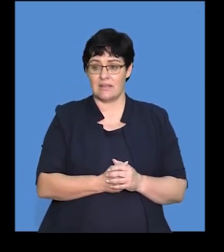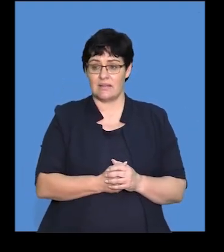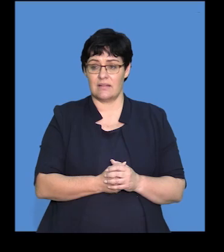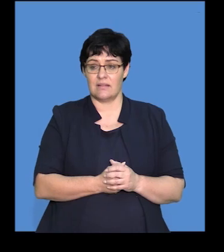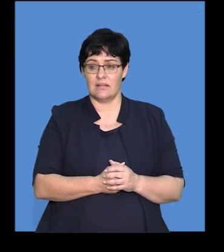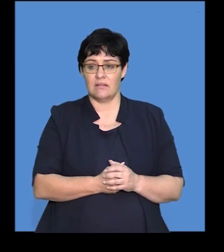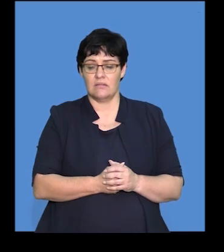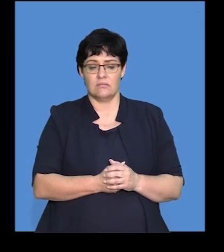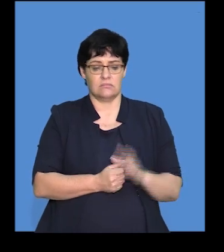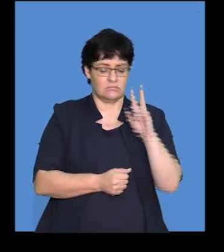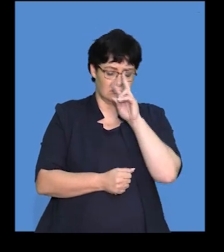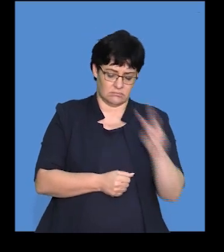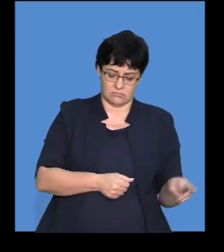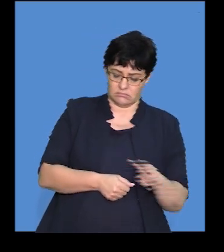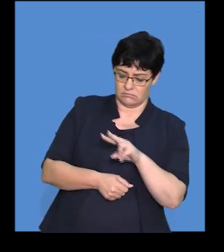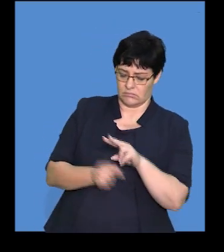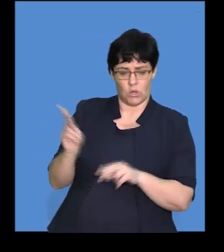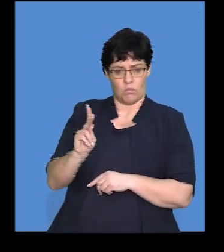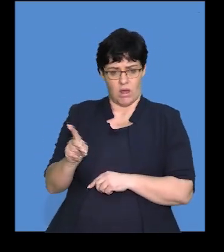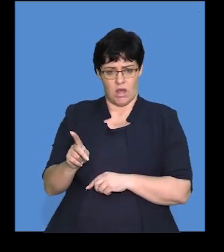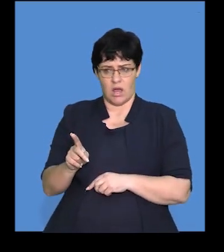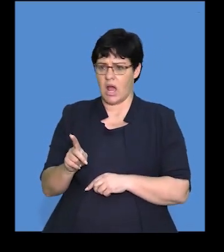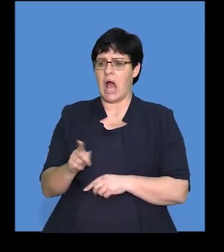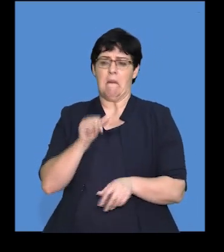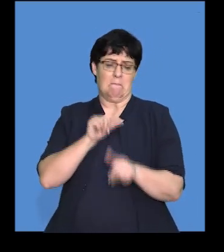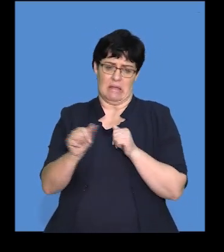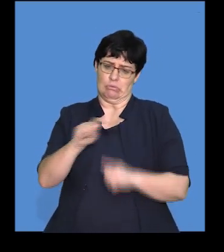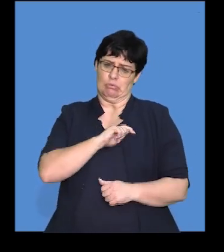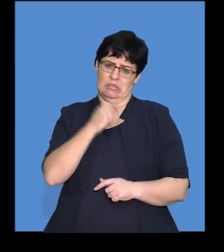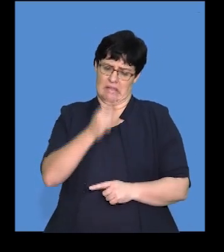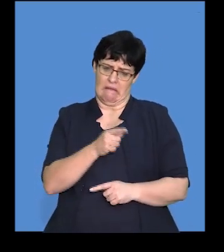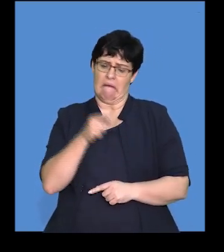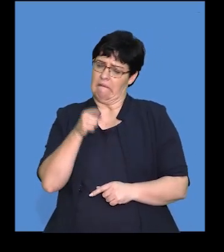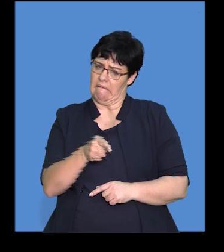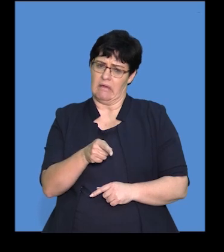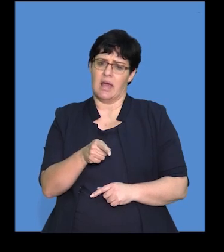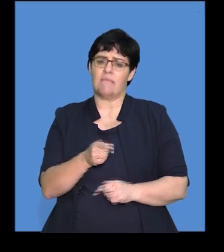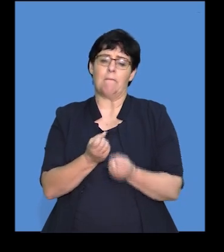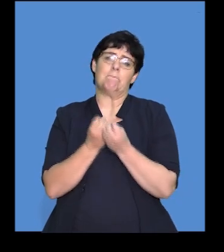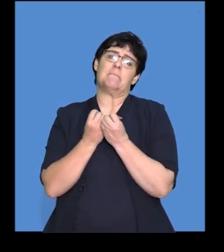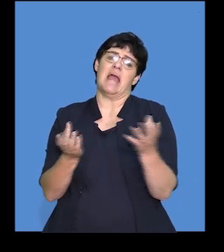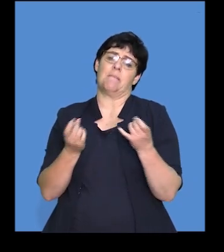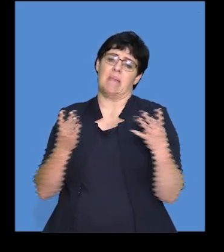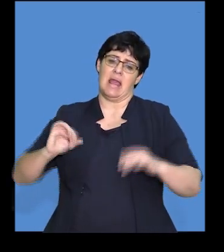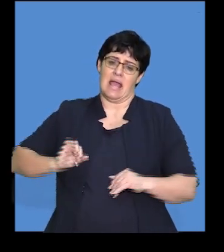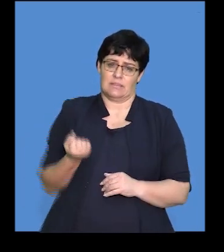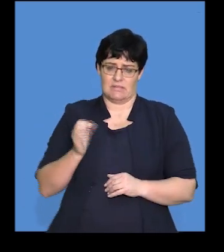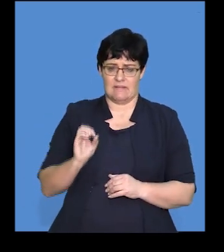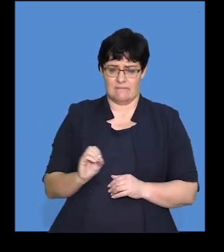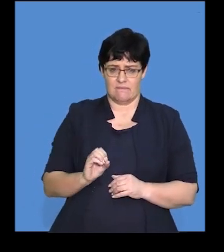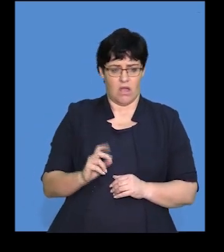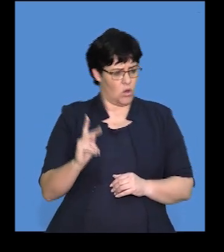he looked at Khumalo. It would be truer to say, he said that she has many husbands. Khumalo